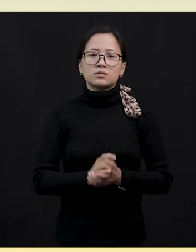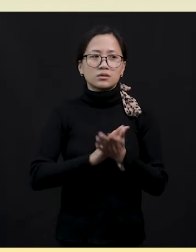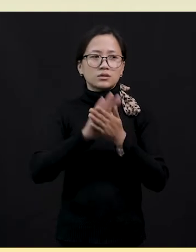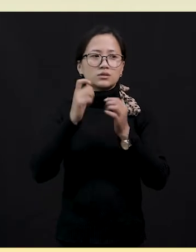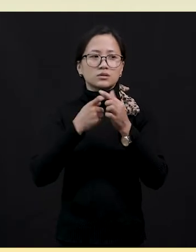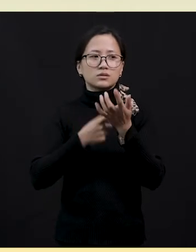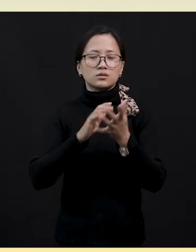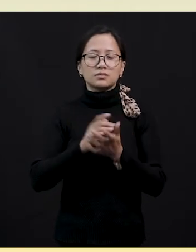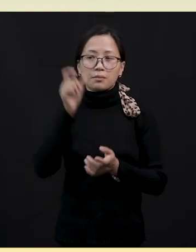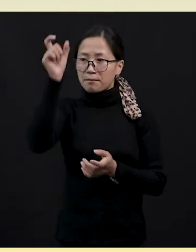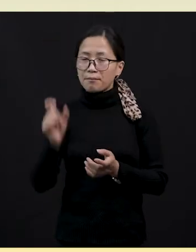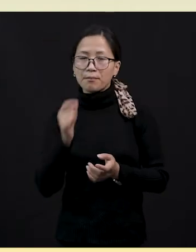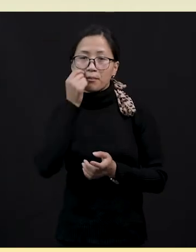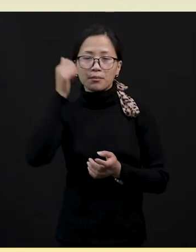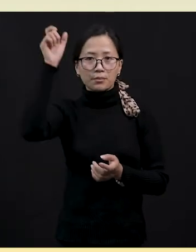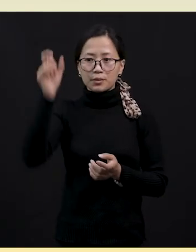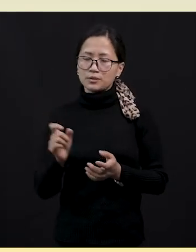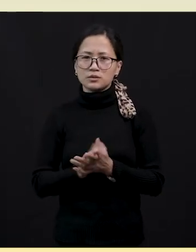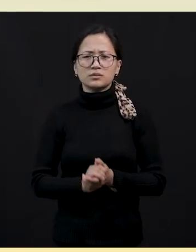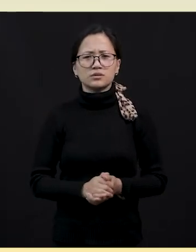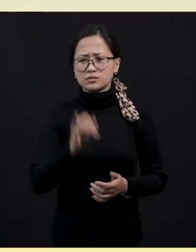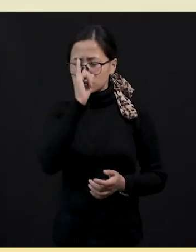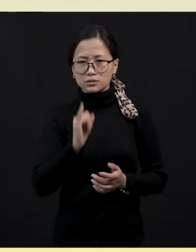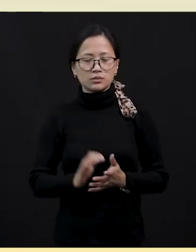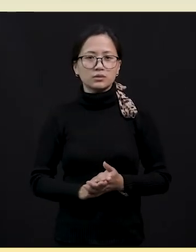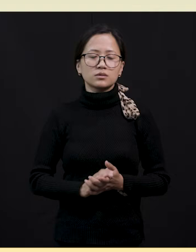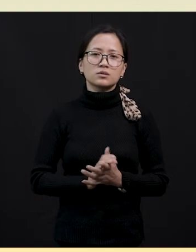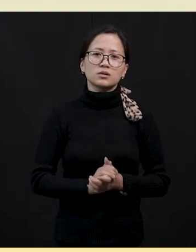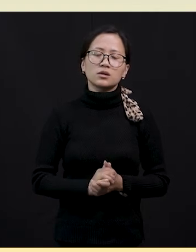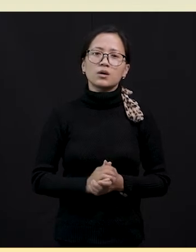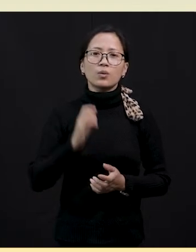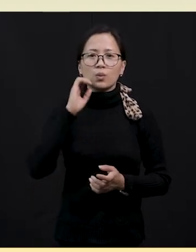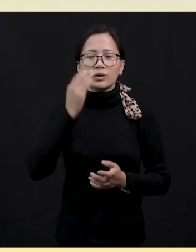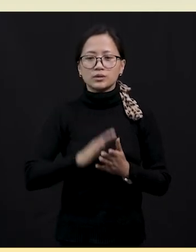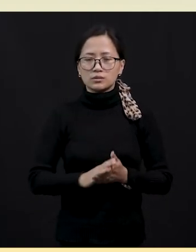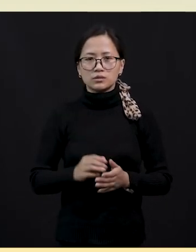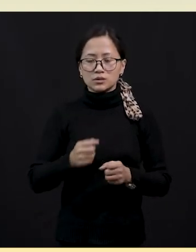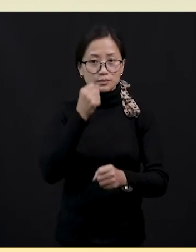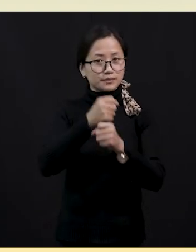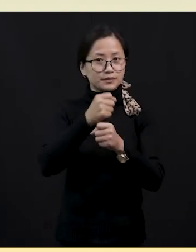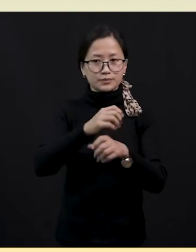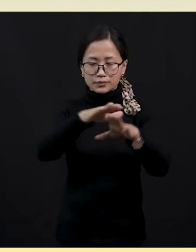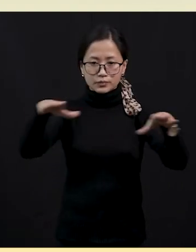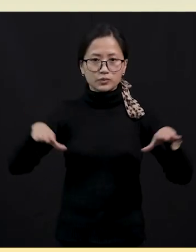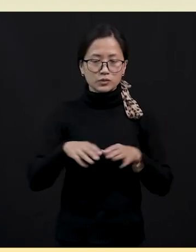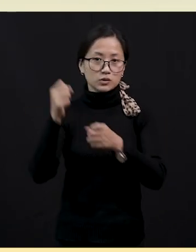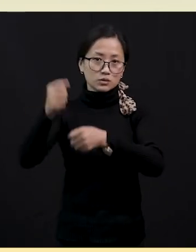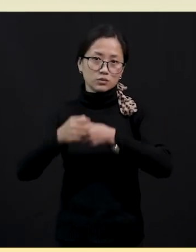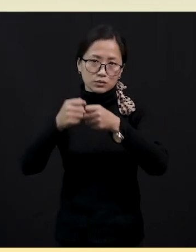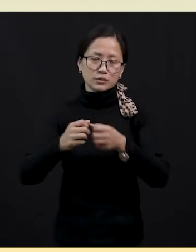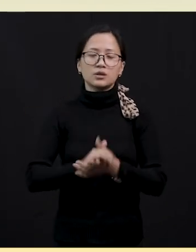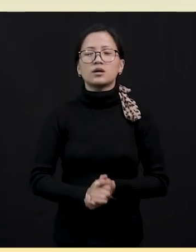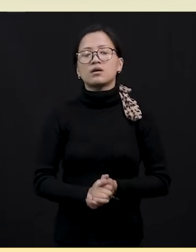and as he worked, he breathed heavily. So, when you're digging the ground like this, what happens is you're out of breath. And because